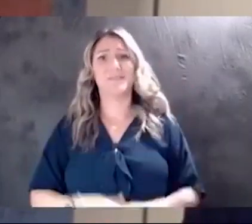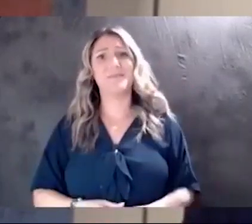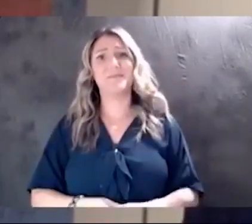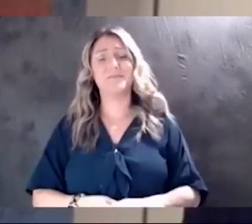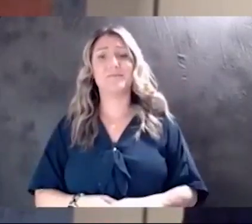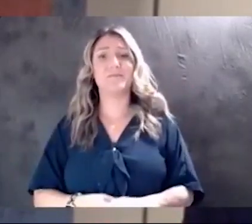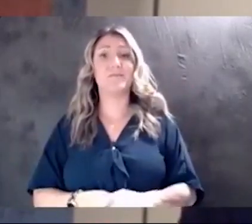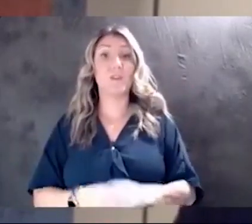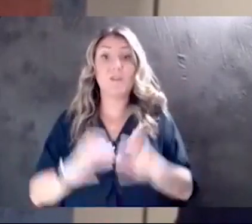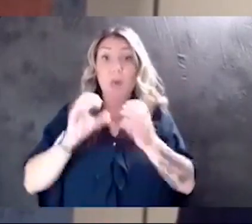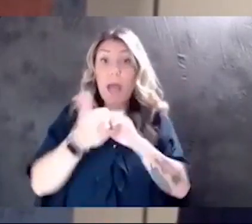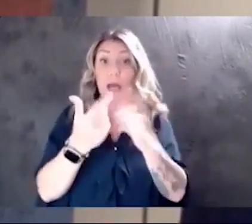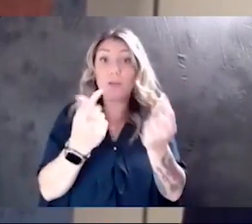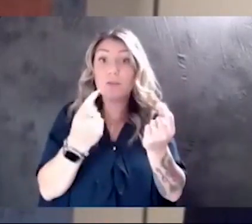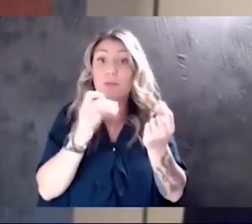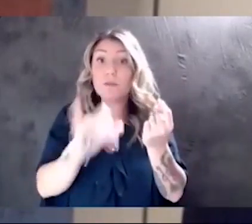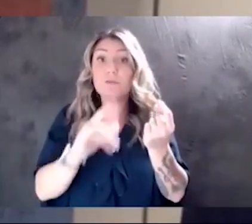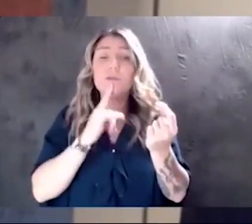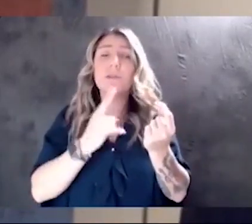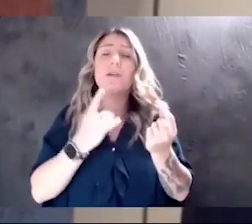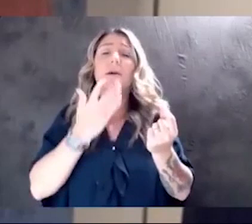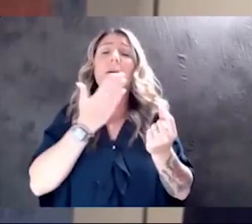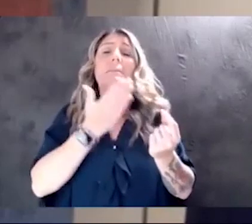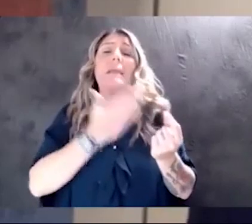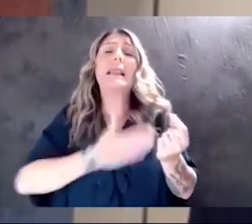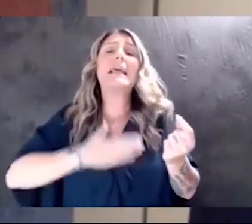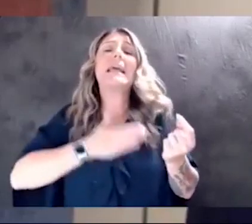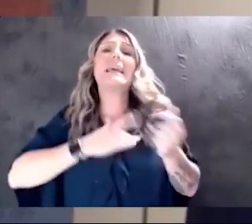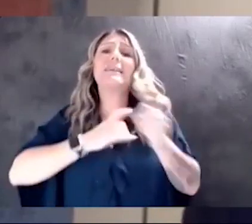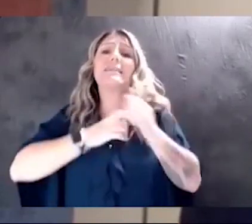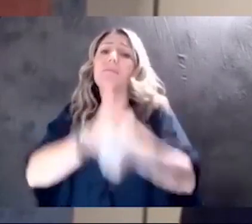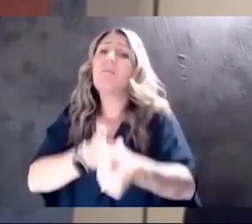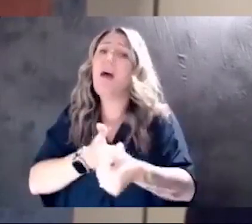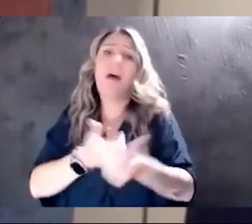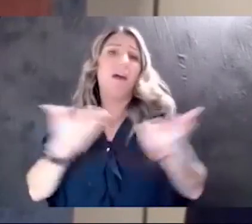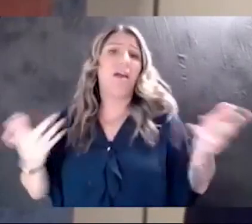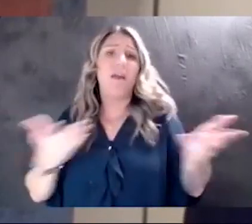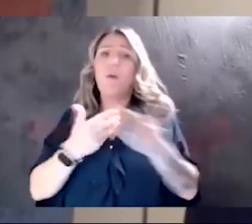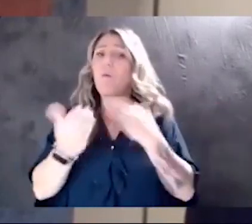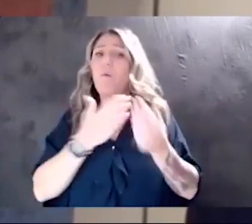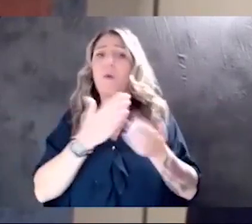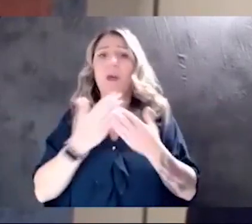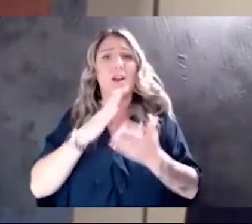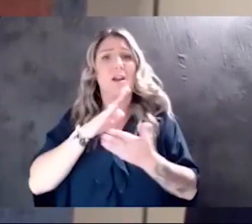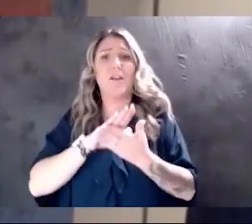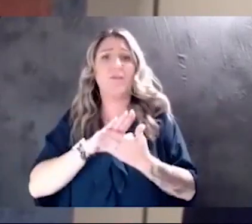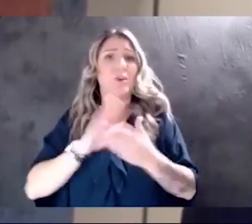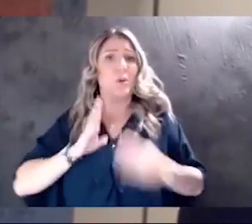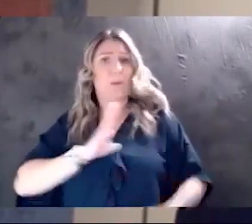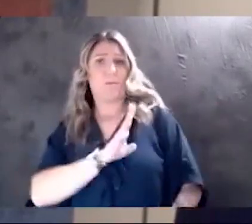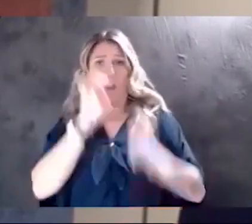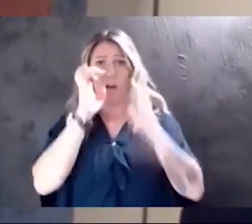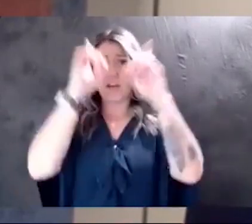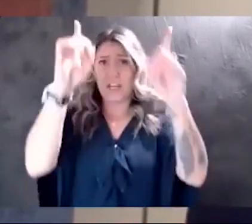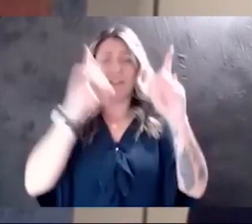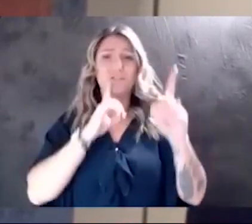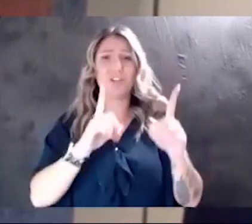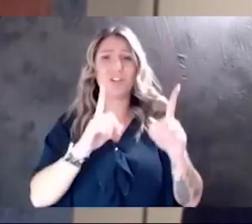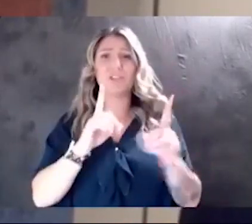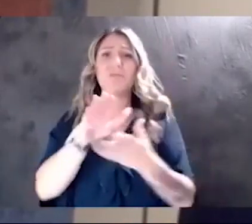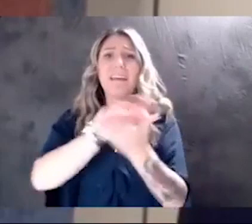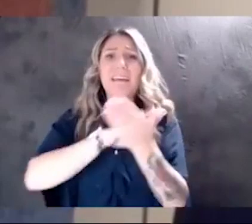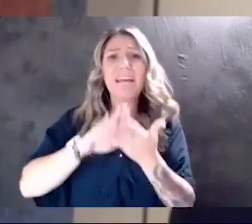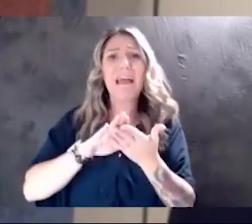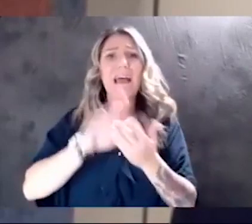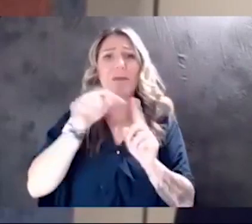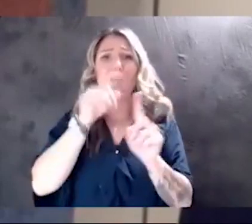order to do that, please comply with whatever your Board of Education decides. Be kind about it. You